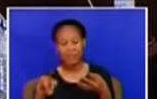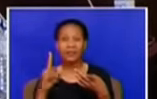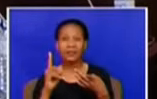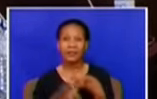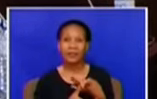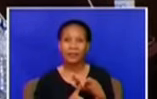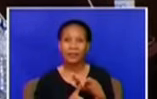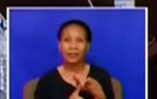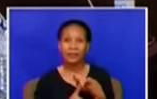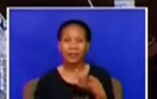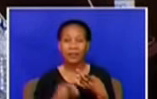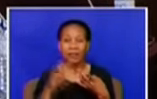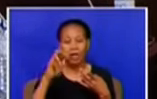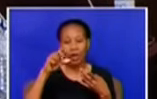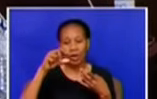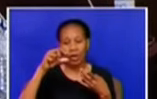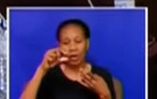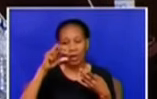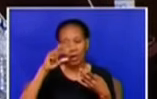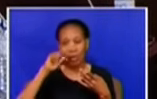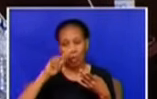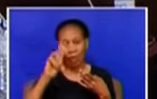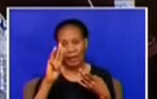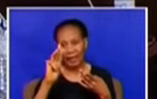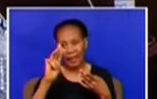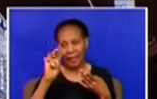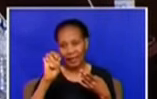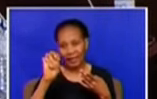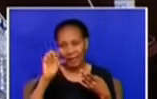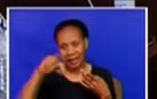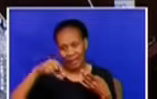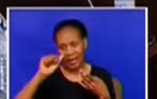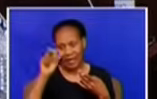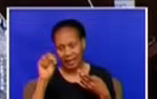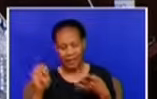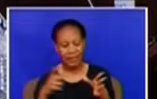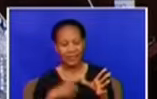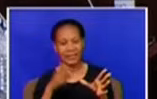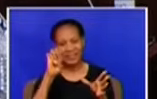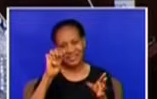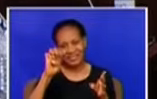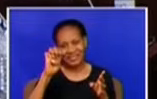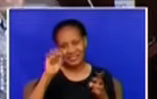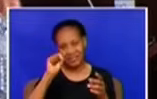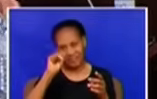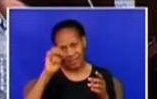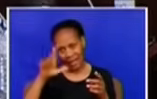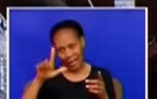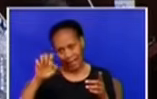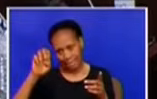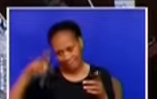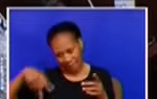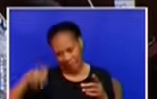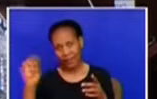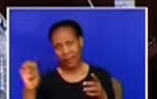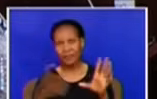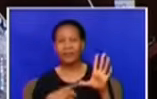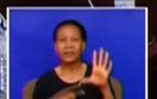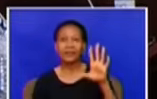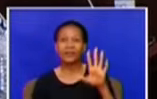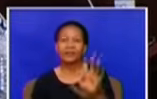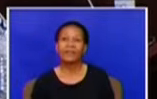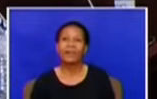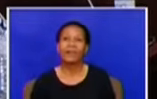Gopal, Khwekane Mabel, Silebe Lishobonolo Daniel.